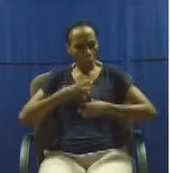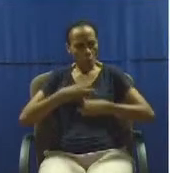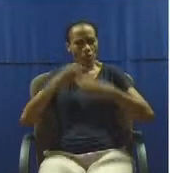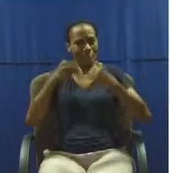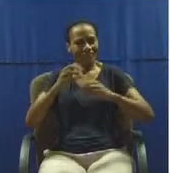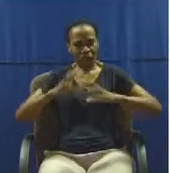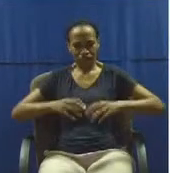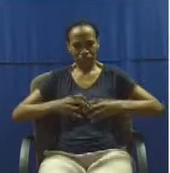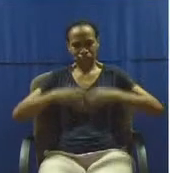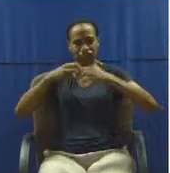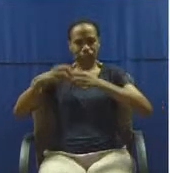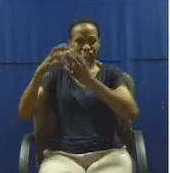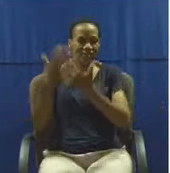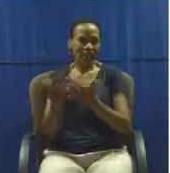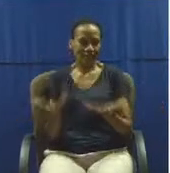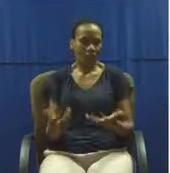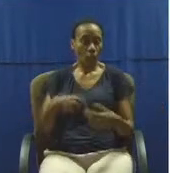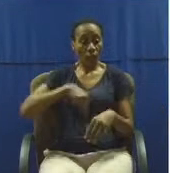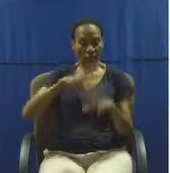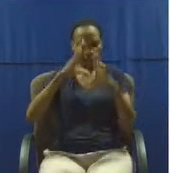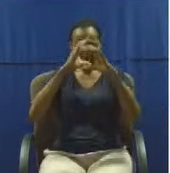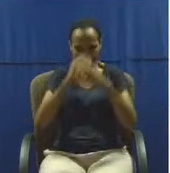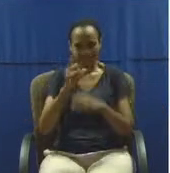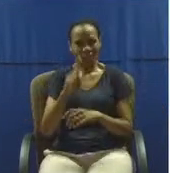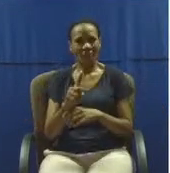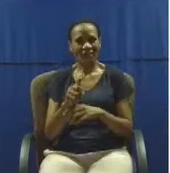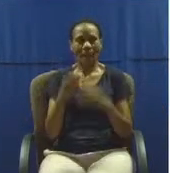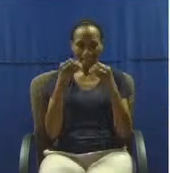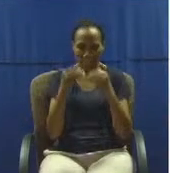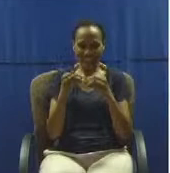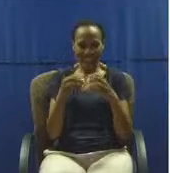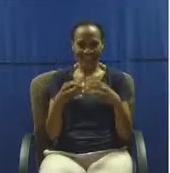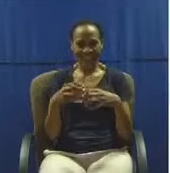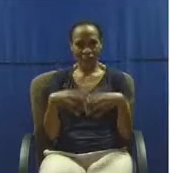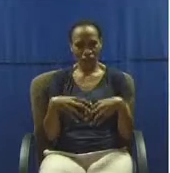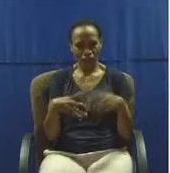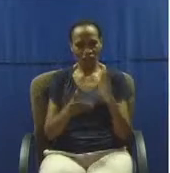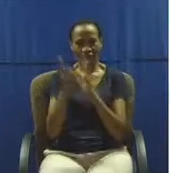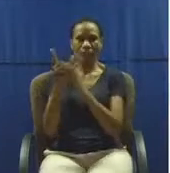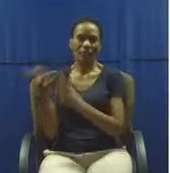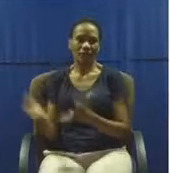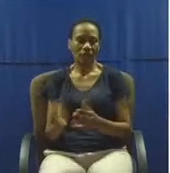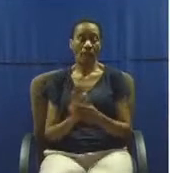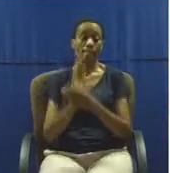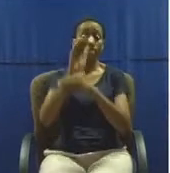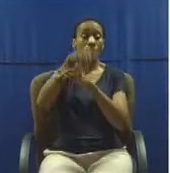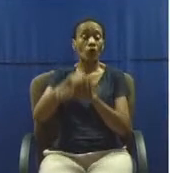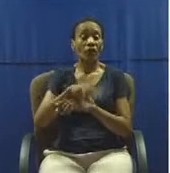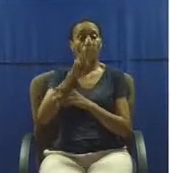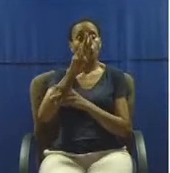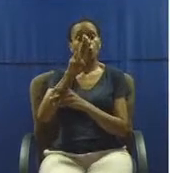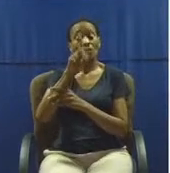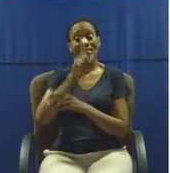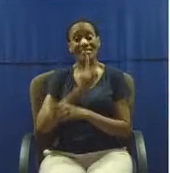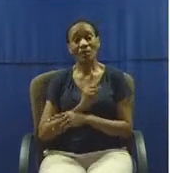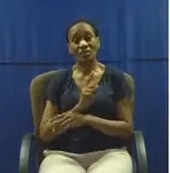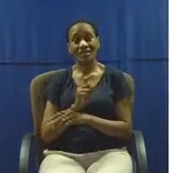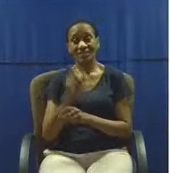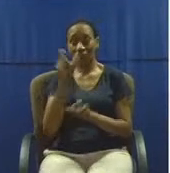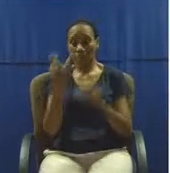engendering an entrepreneurial spirit in our nation. More than 2,000 emerging